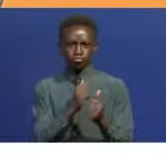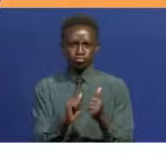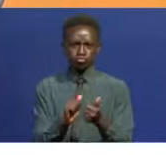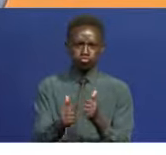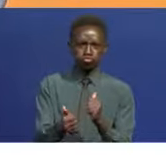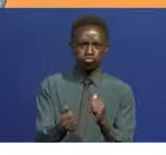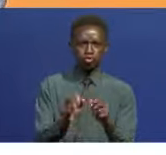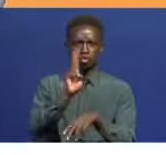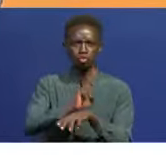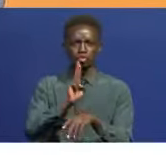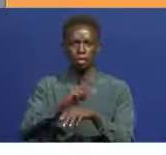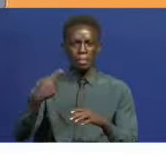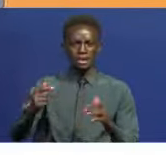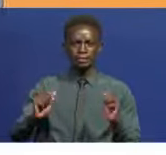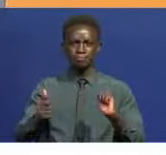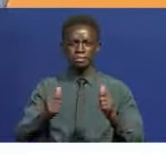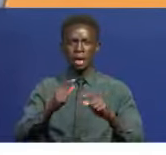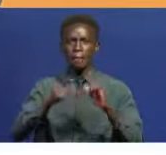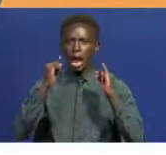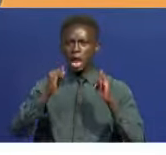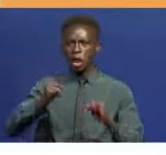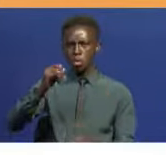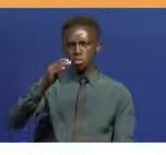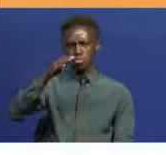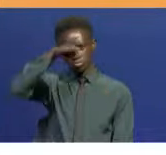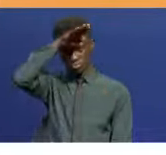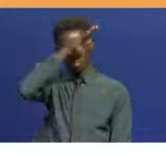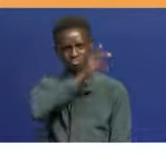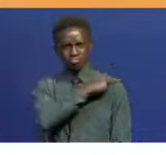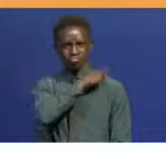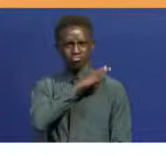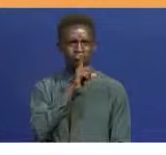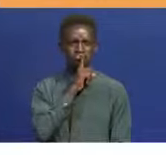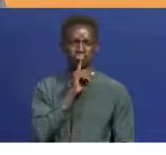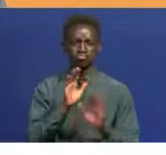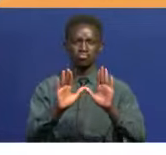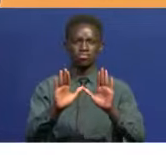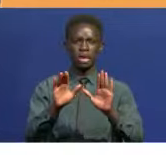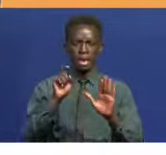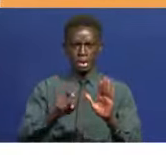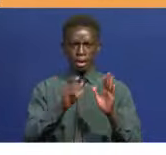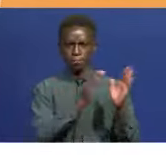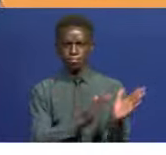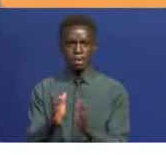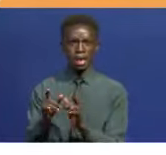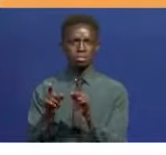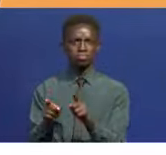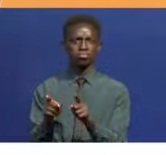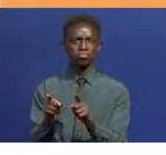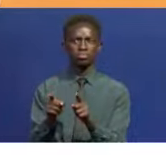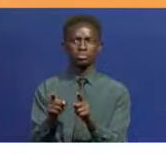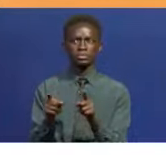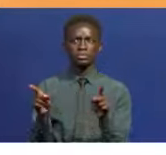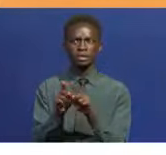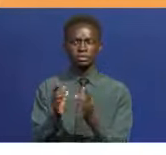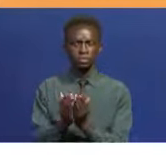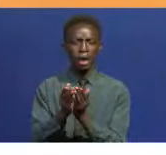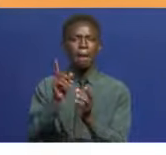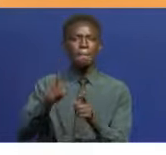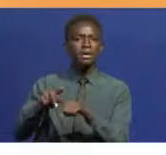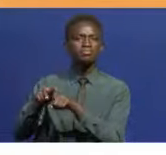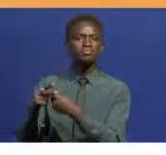gadgets. And here is a new captain who says, no, we need to put things to order. Trying to build the ship as it is sailing. At the same time, we have